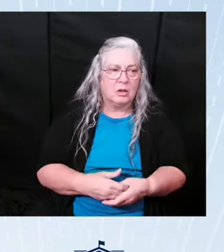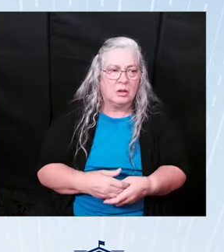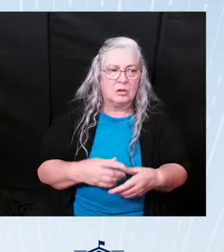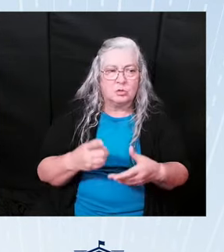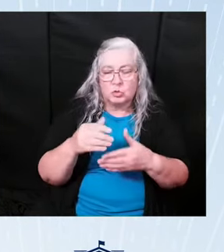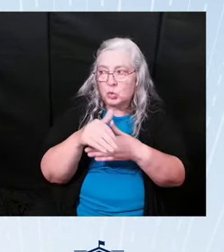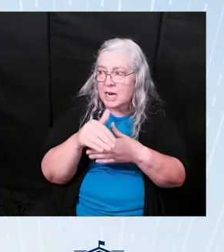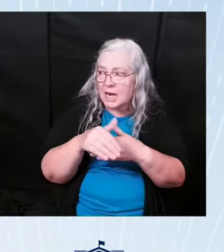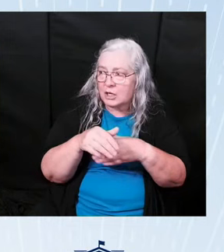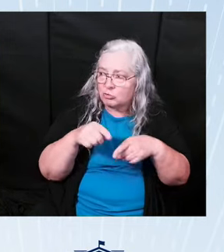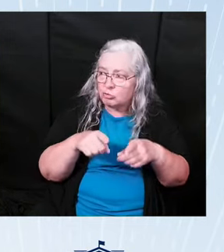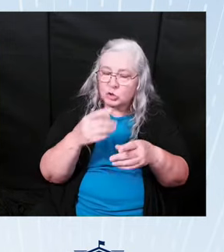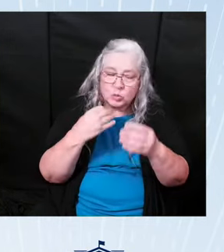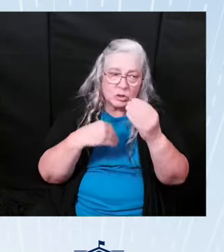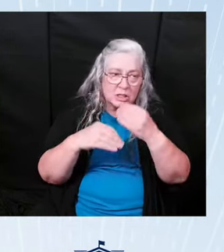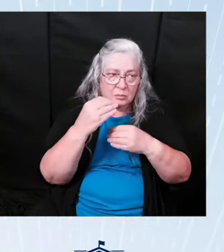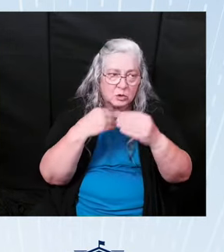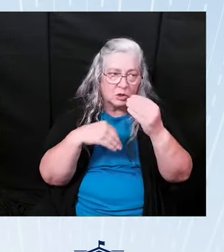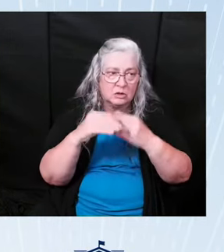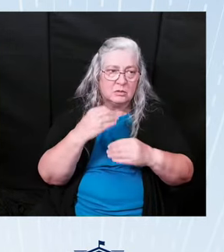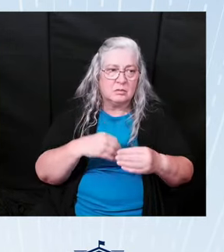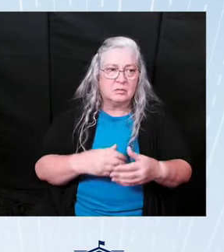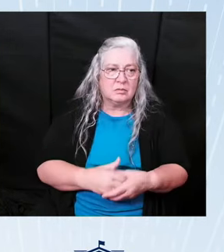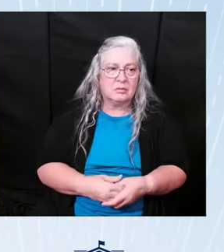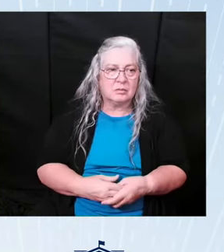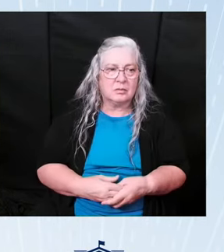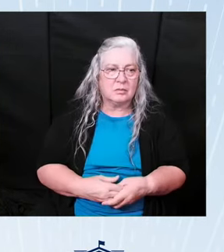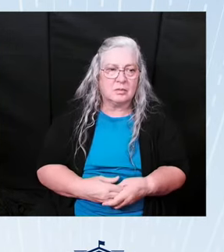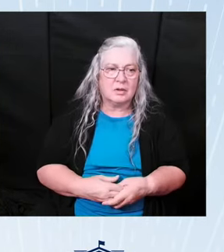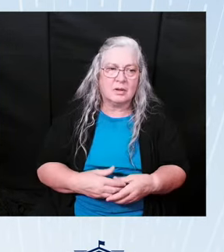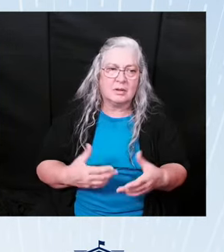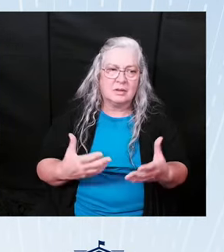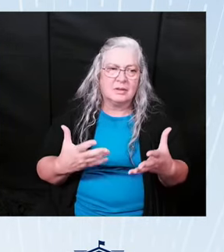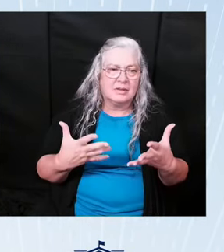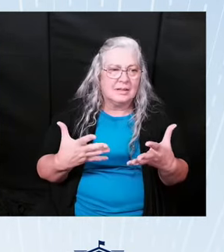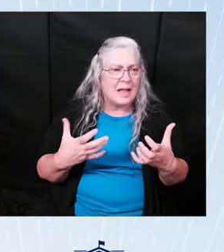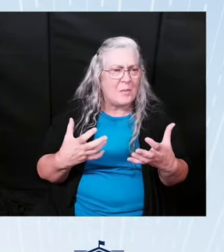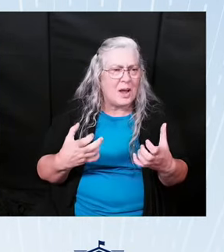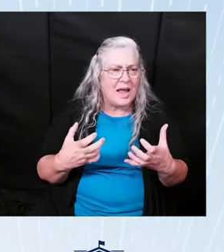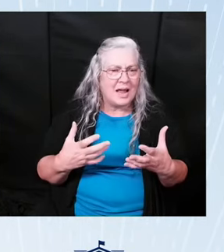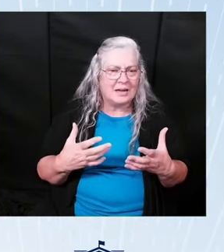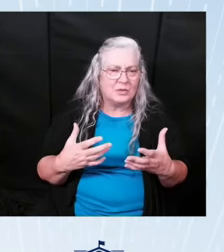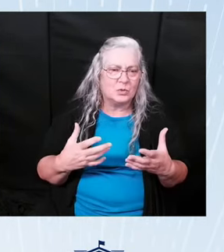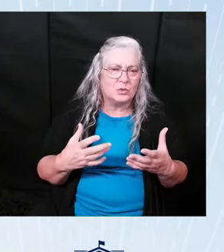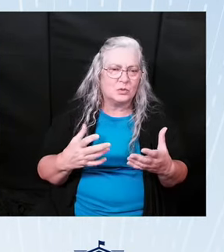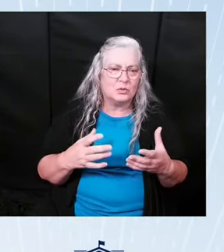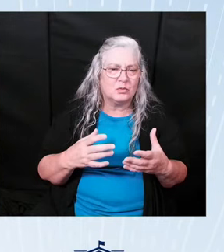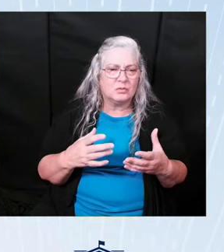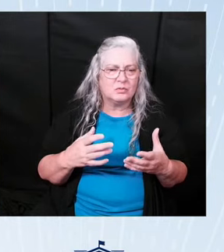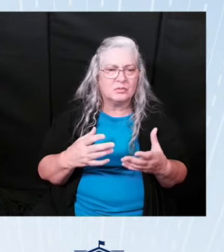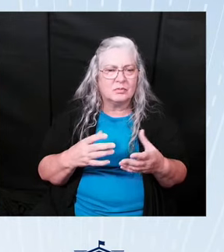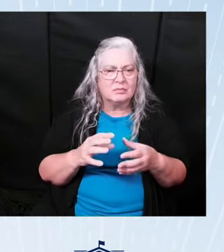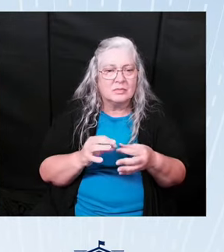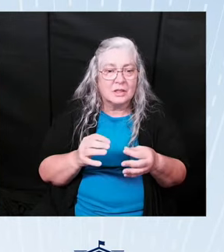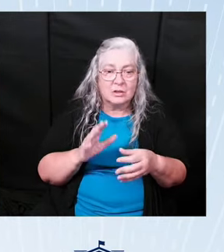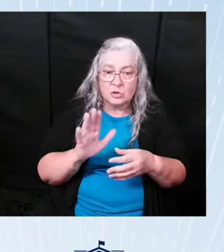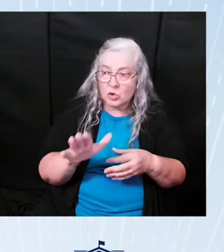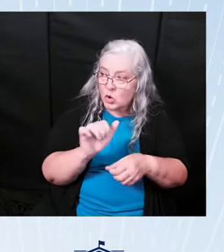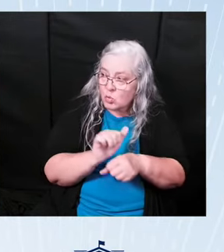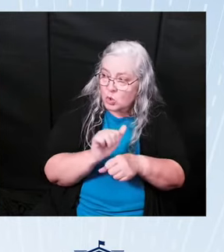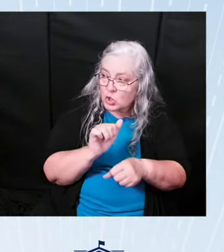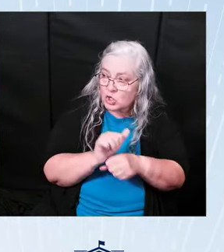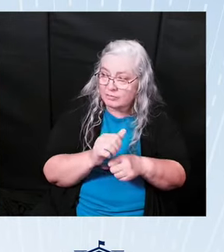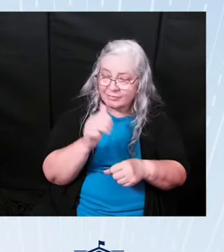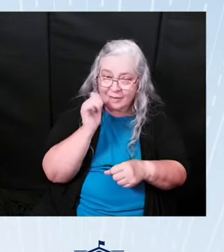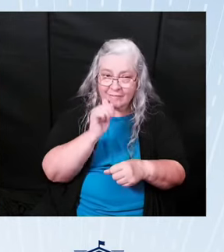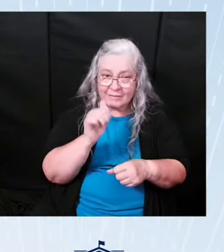for sharing, and for the more importantly, for the work that you're doing every day. I think the idea of thinking about being able